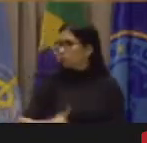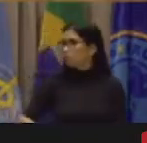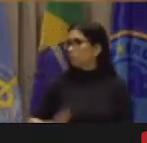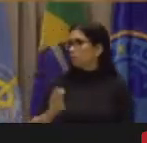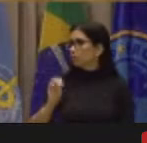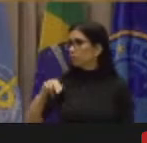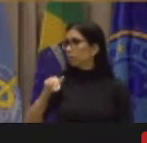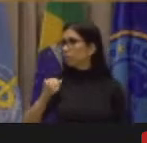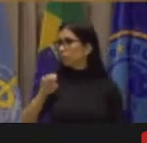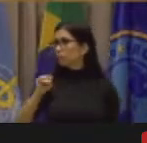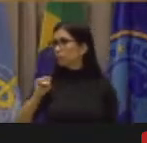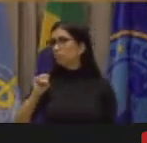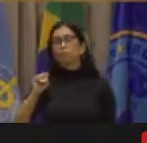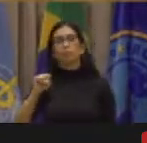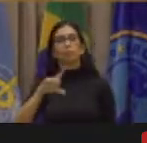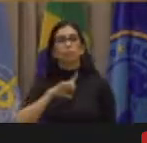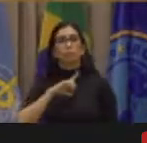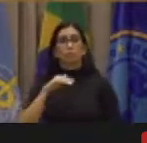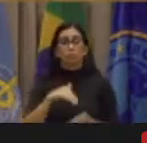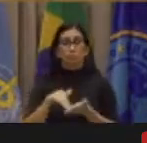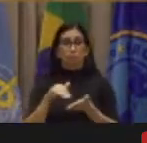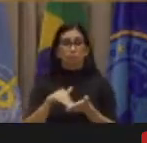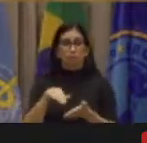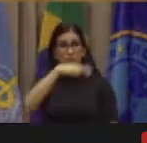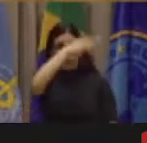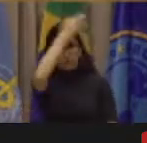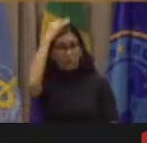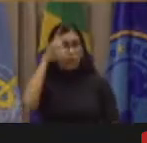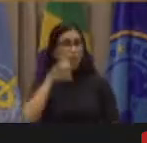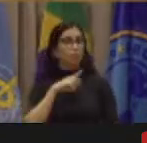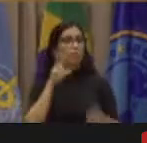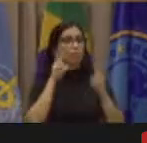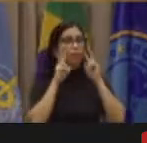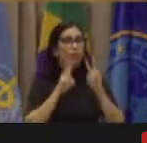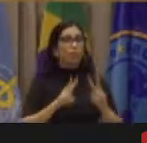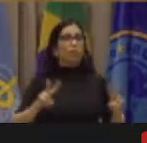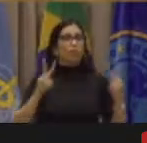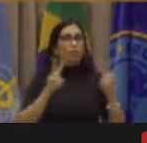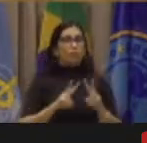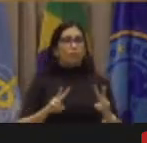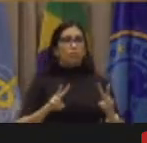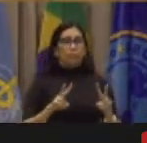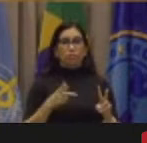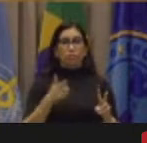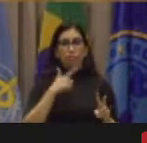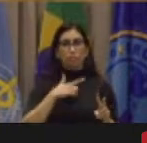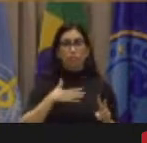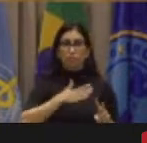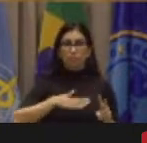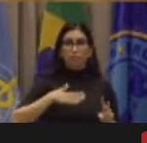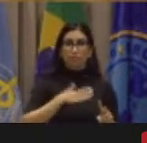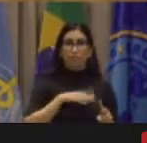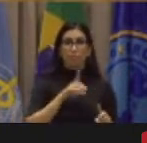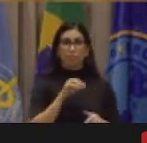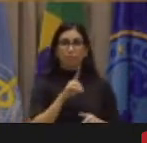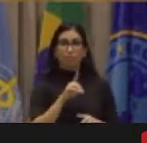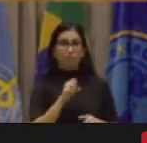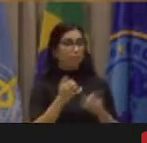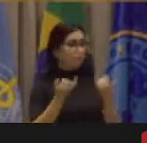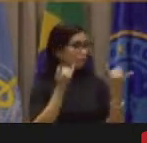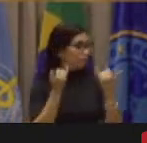of CONAS and the secretary of Espírito Santo, he knows that he likes